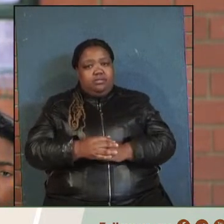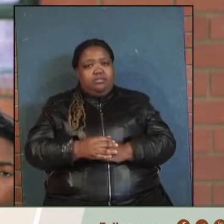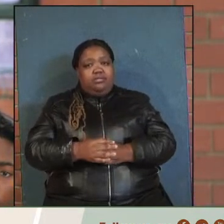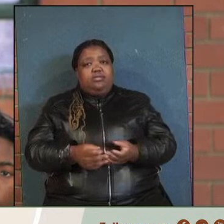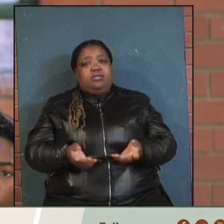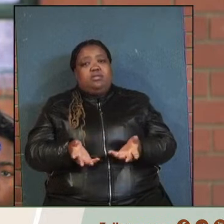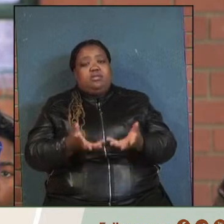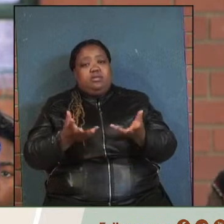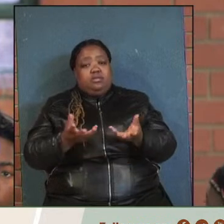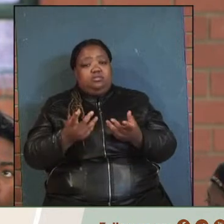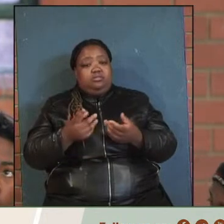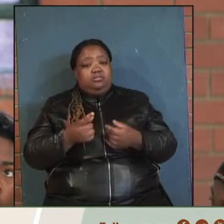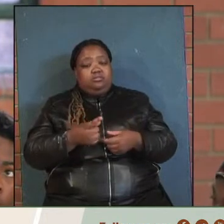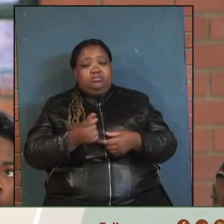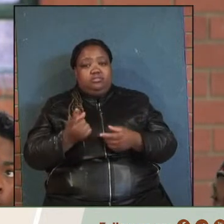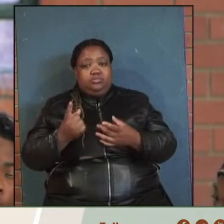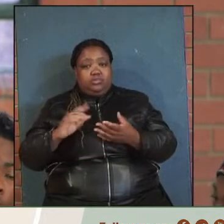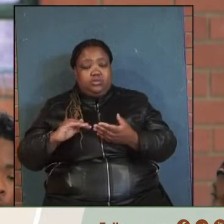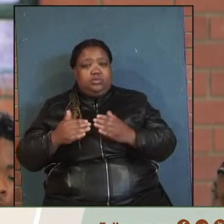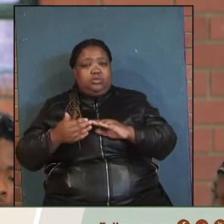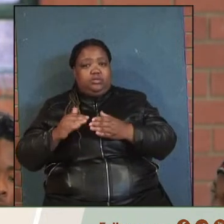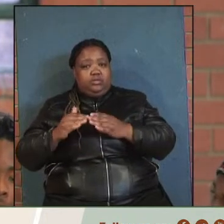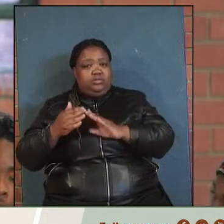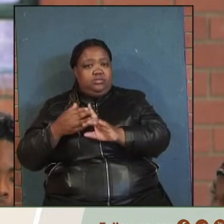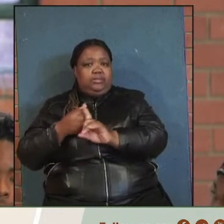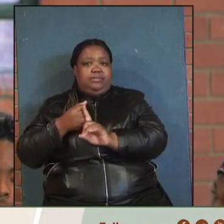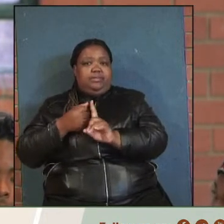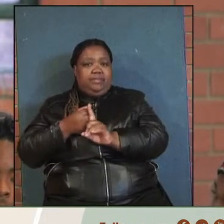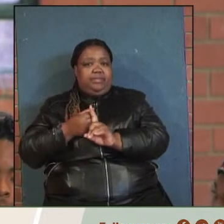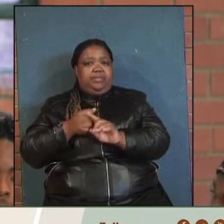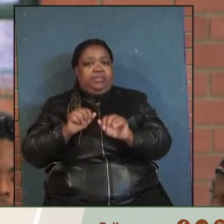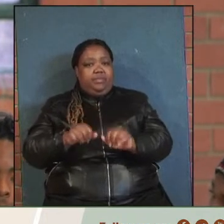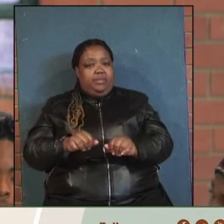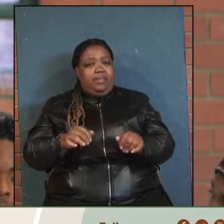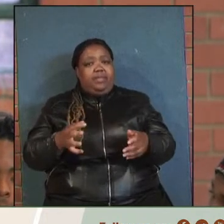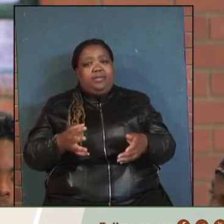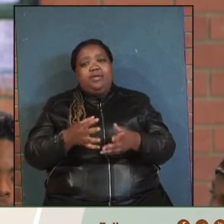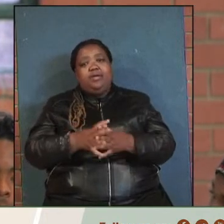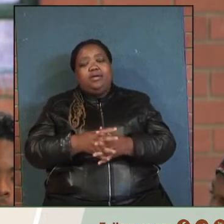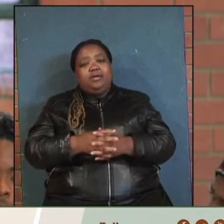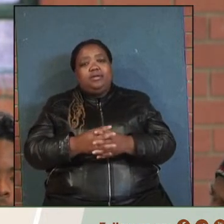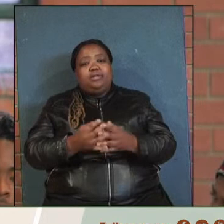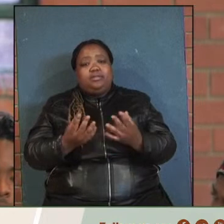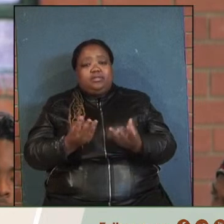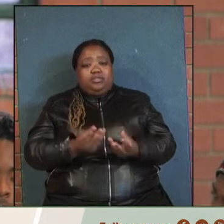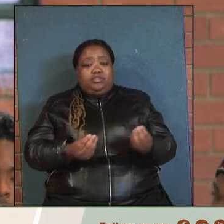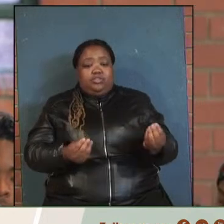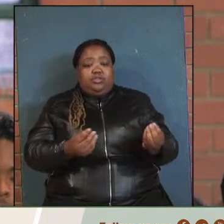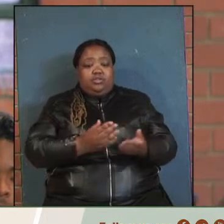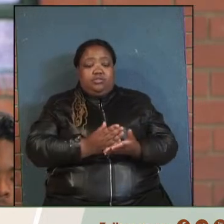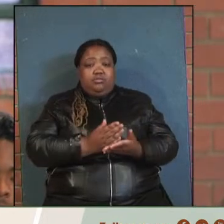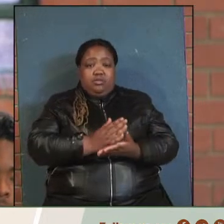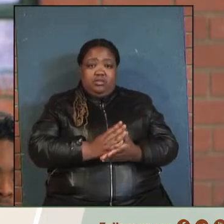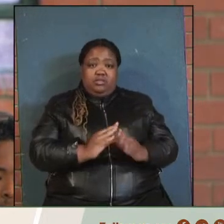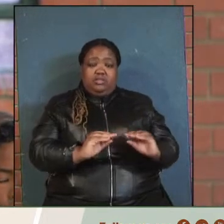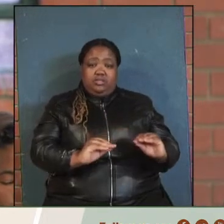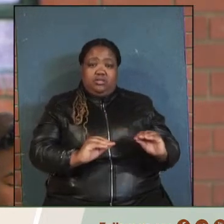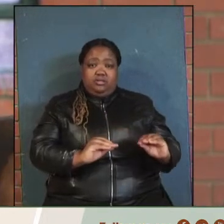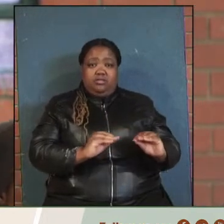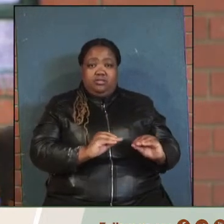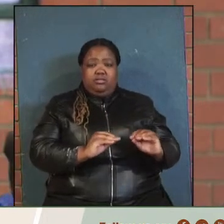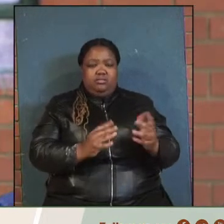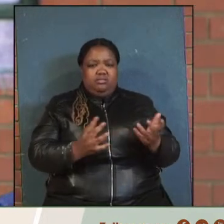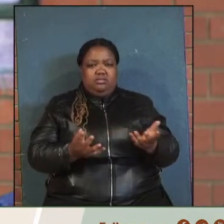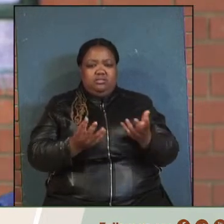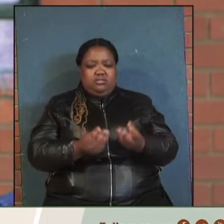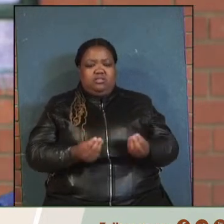of these efforts in your community. Number five, teach children their rights. When children are taught they are special